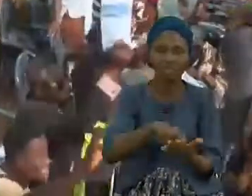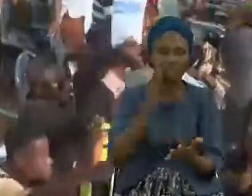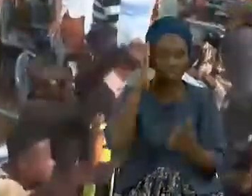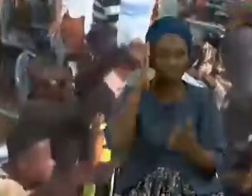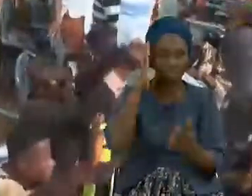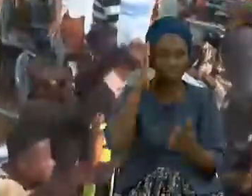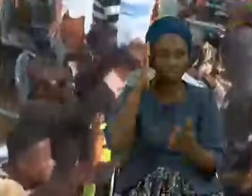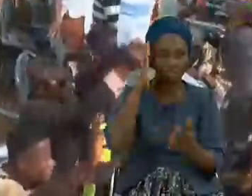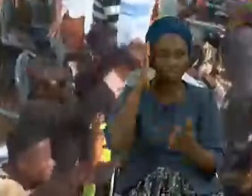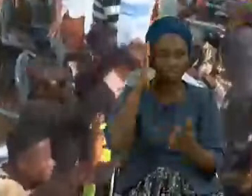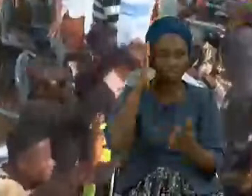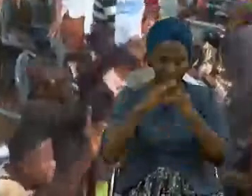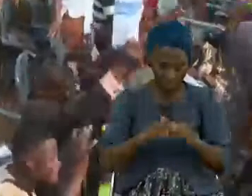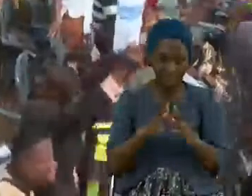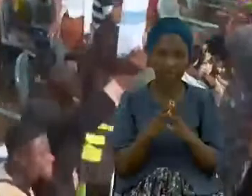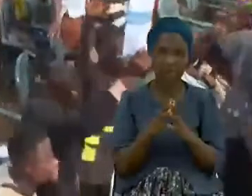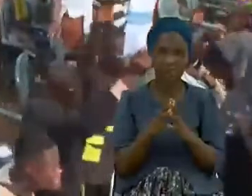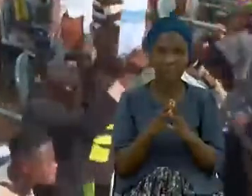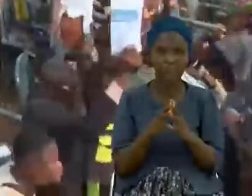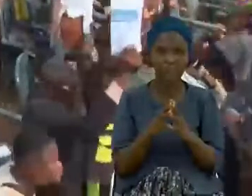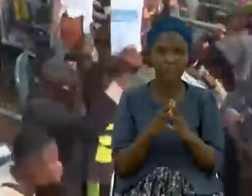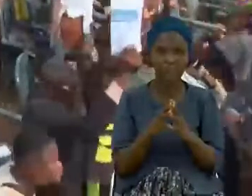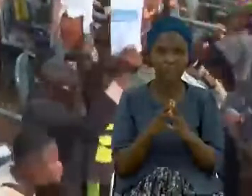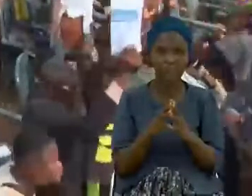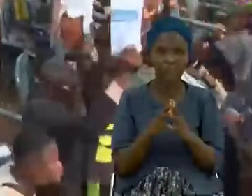the marks of sanctification